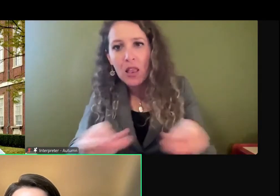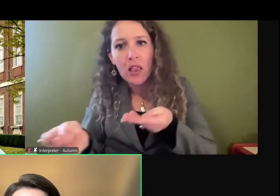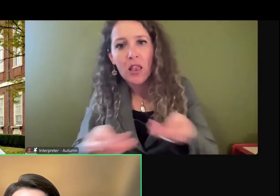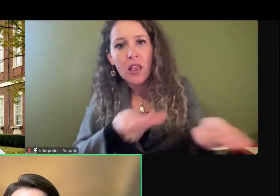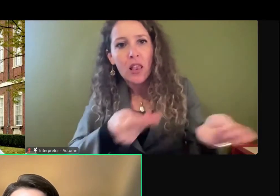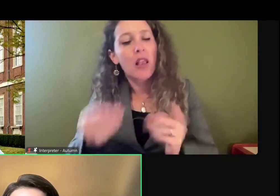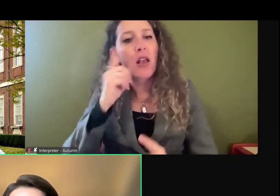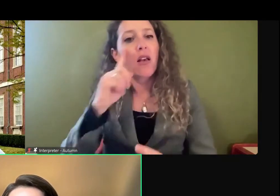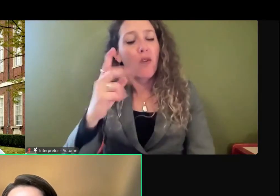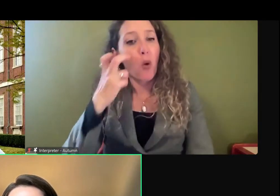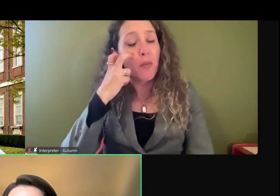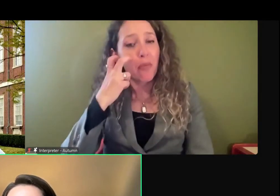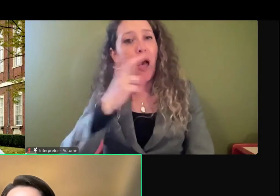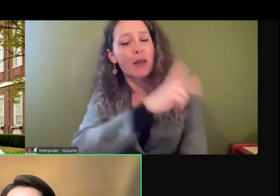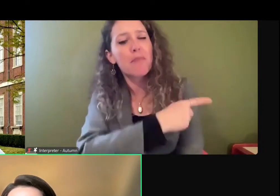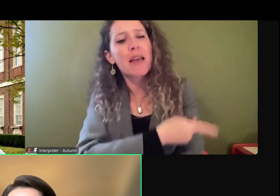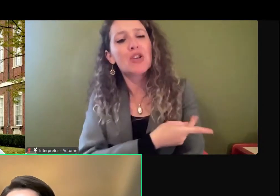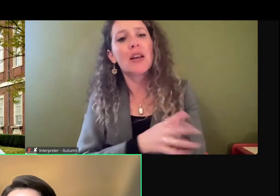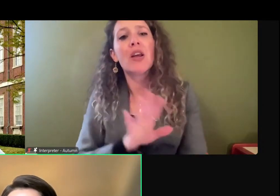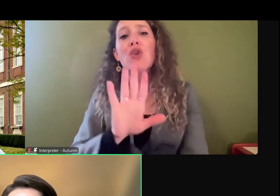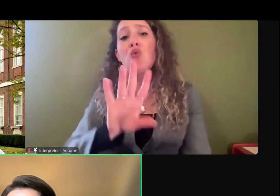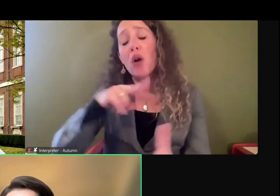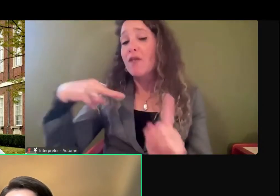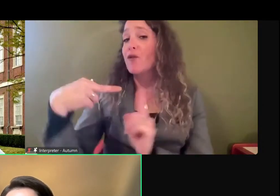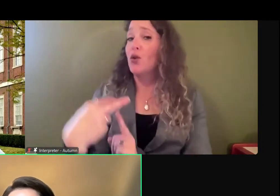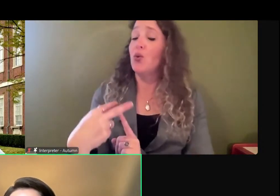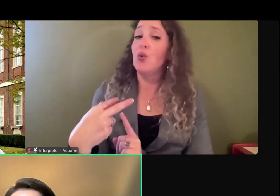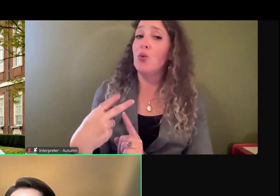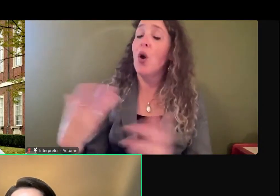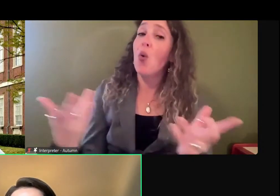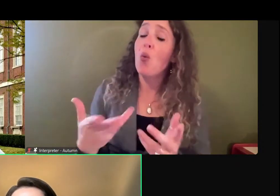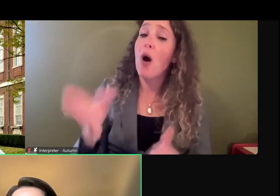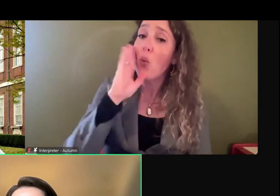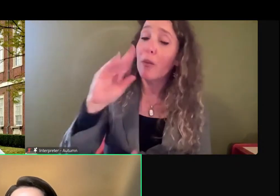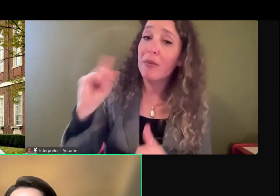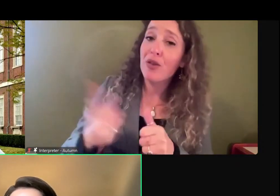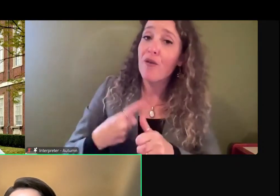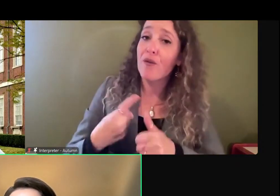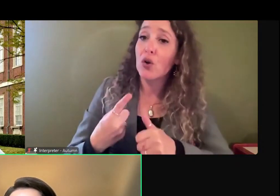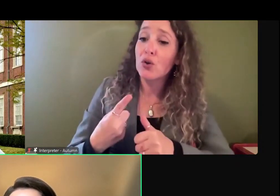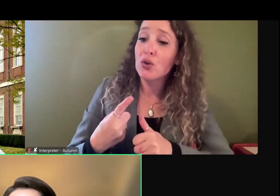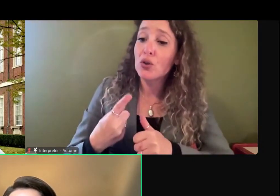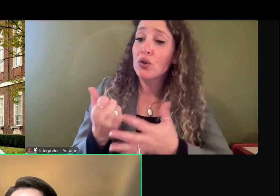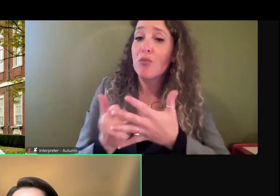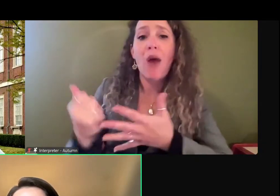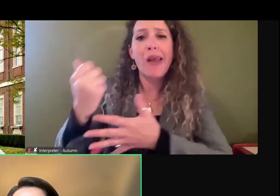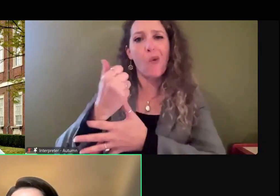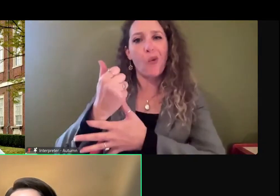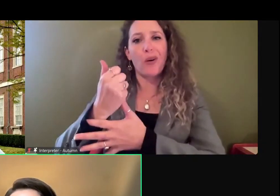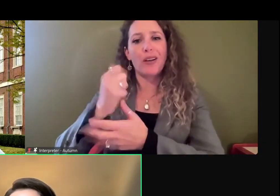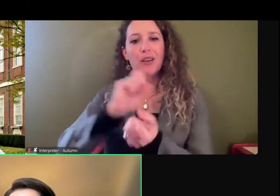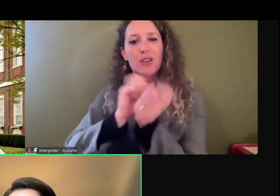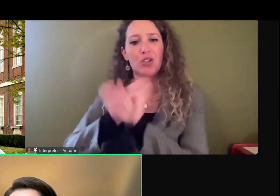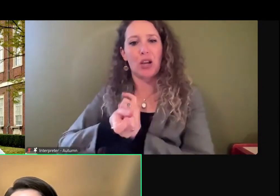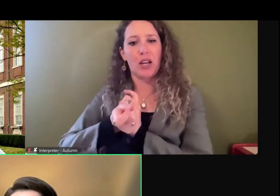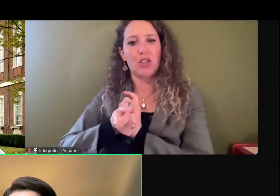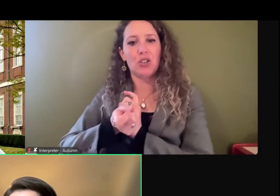blind patients. In your view, what would be the first priority change